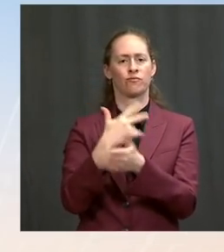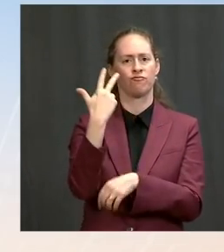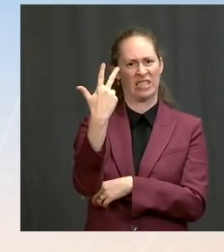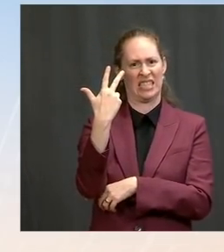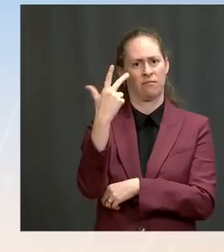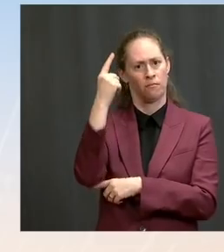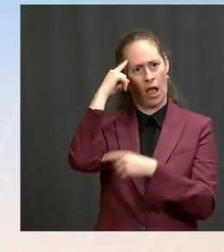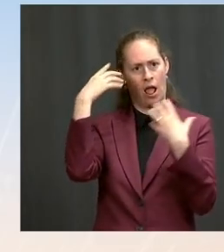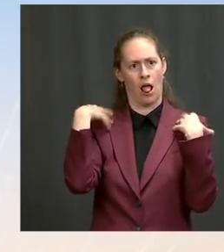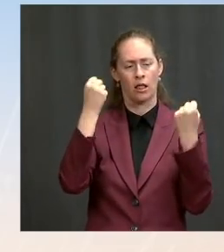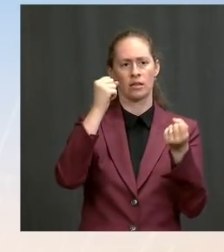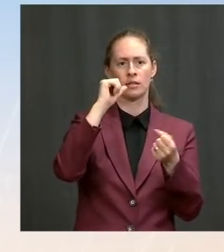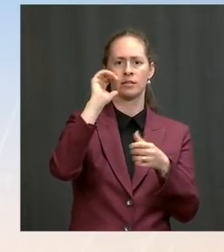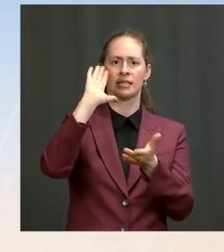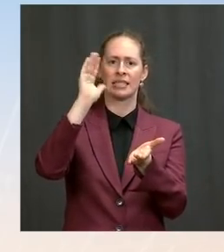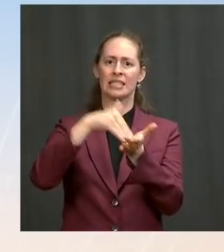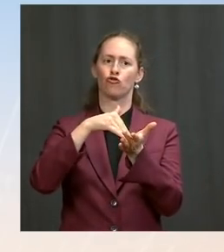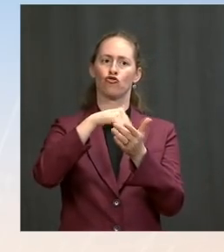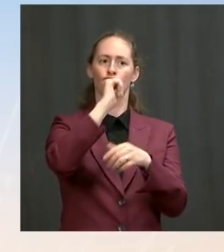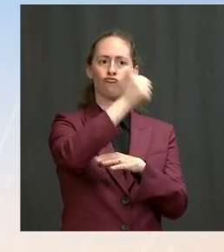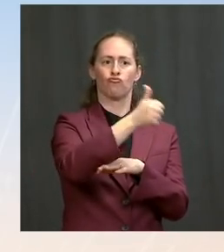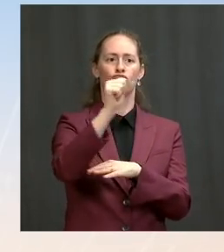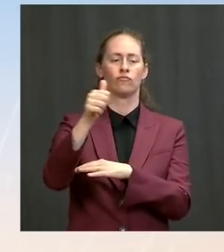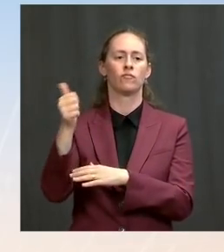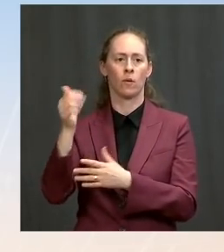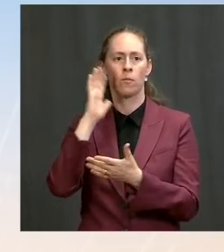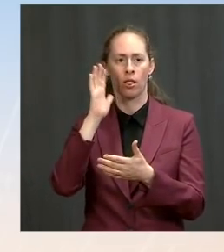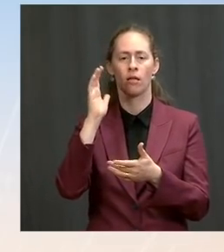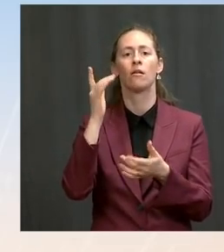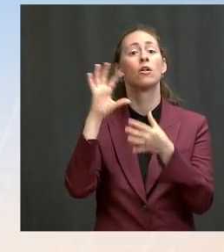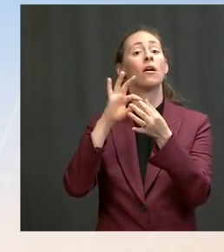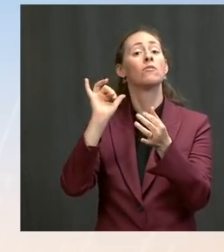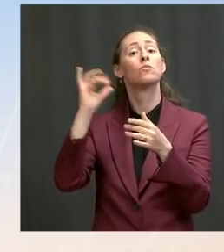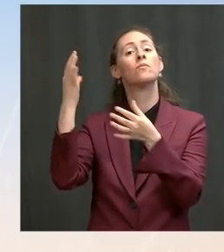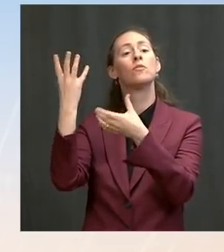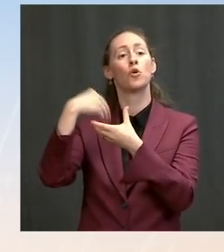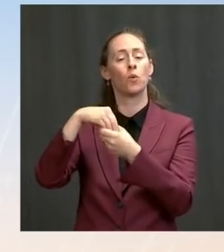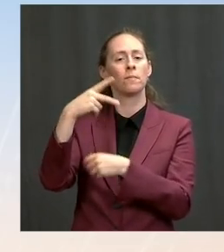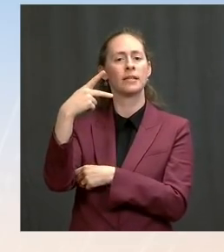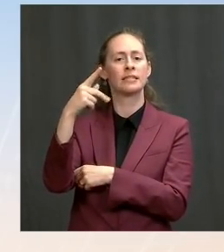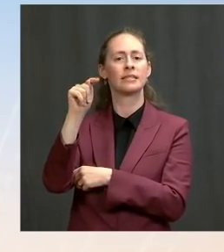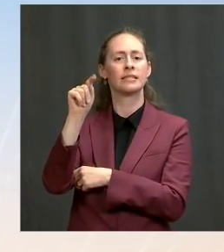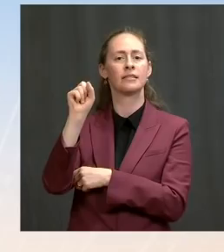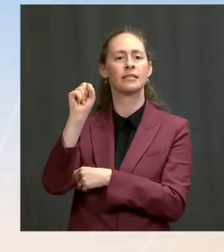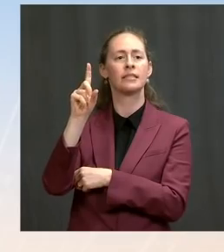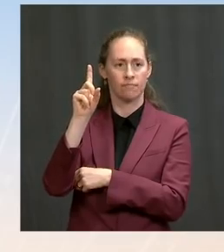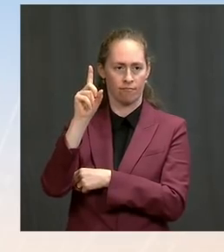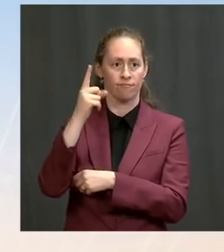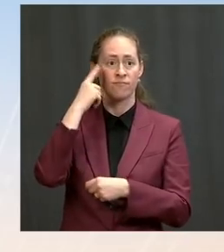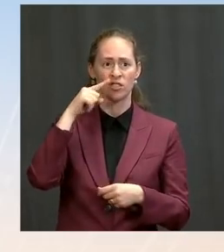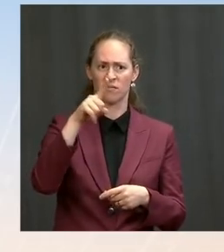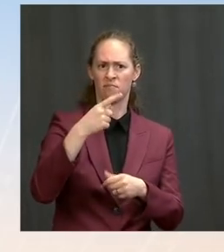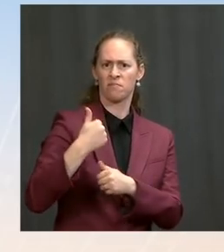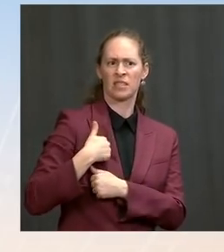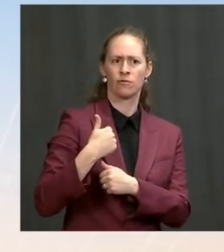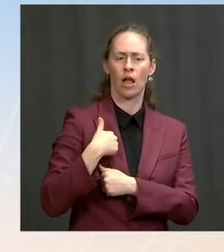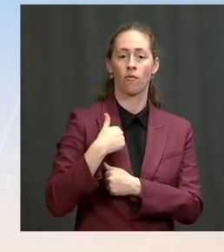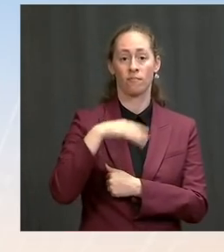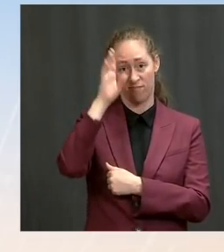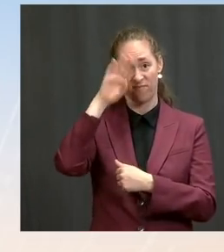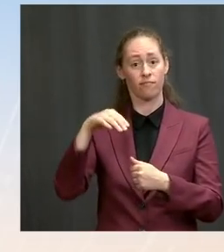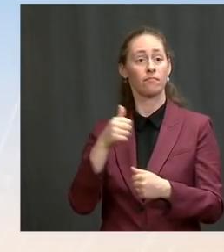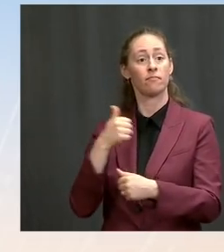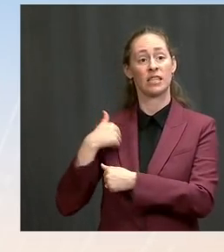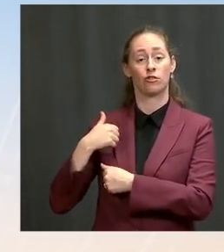issues, including post-traumatic stress disorder. It's estimated that at least one in five veterans return from combat with a significant need for